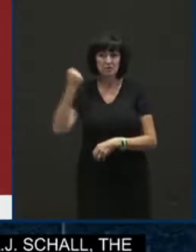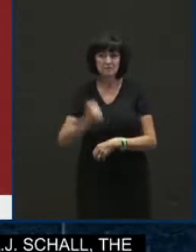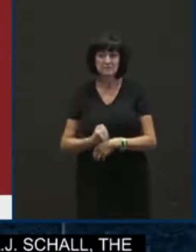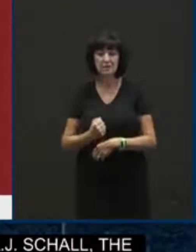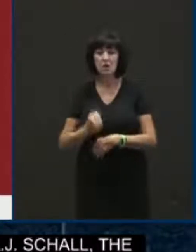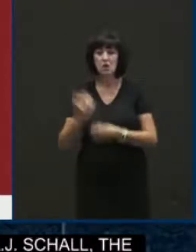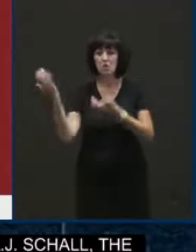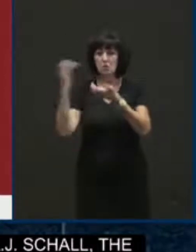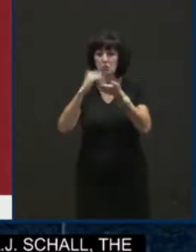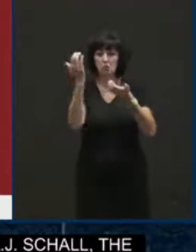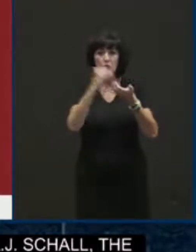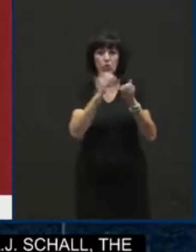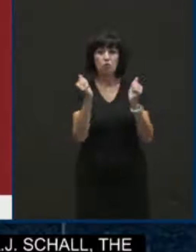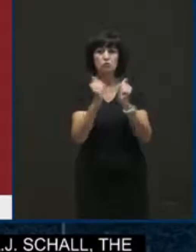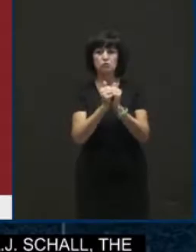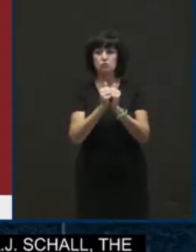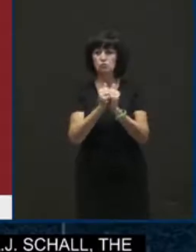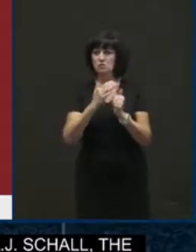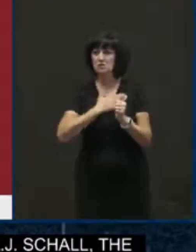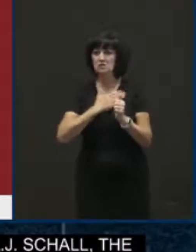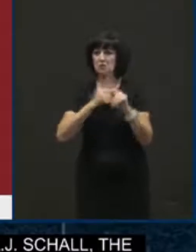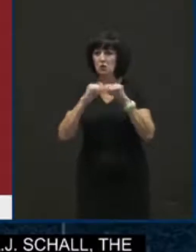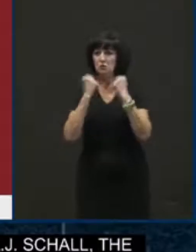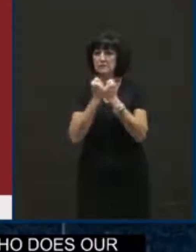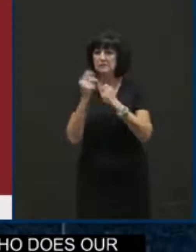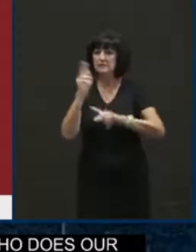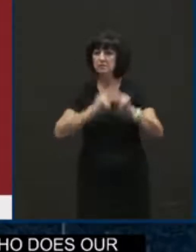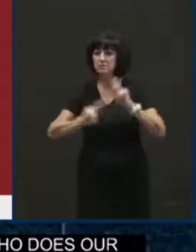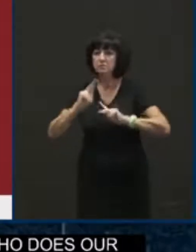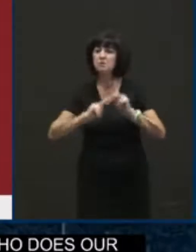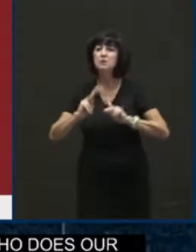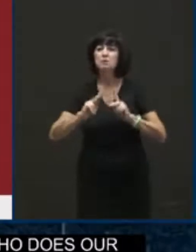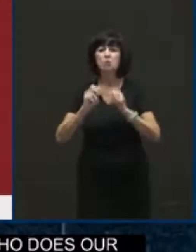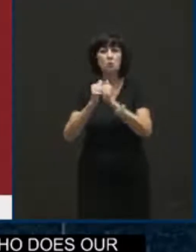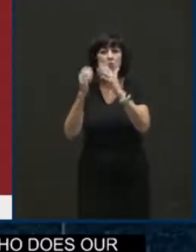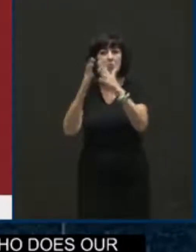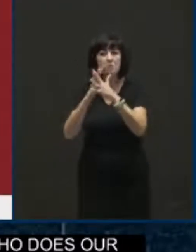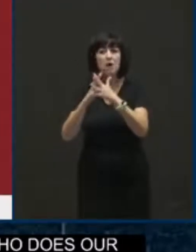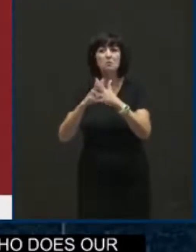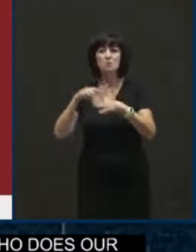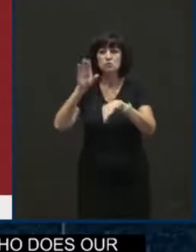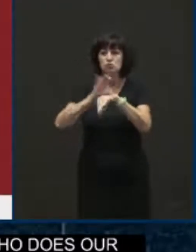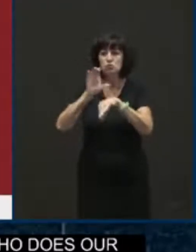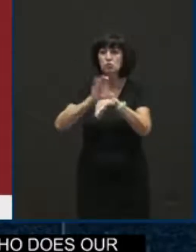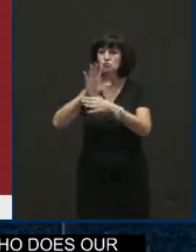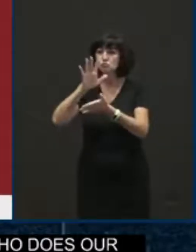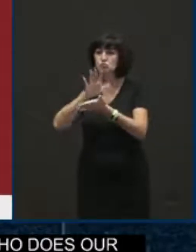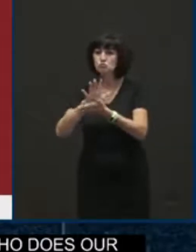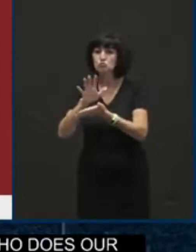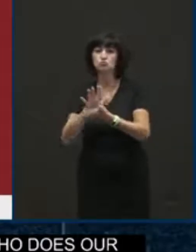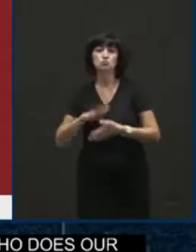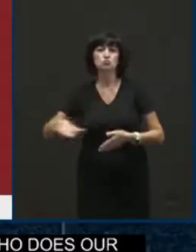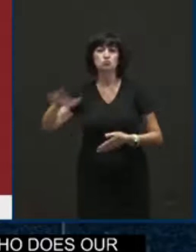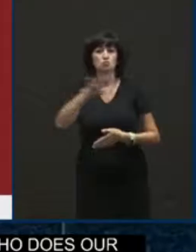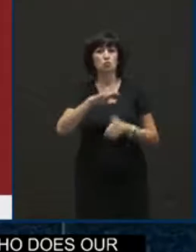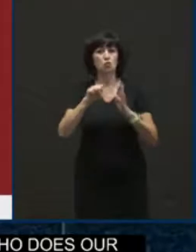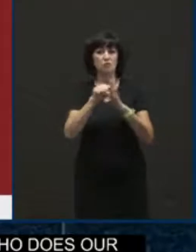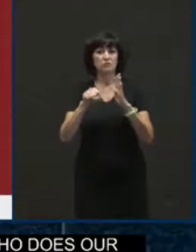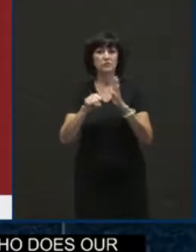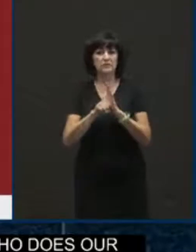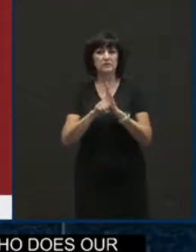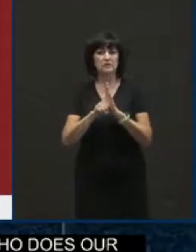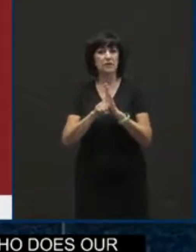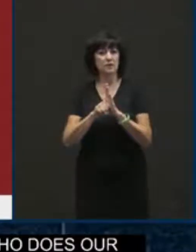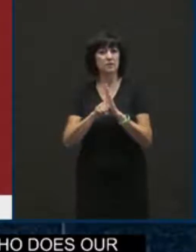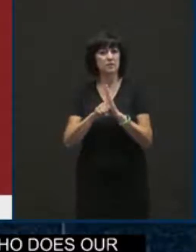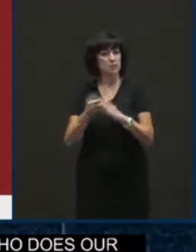Newcastle County and pop-up sites in churches and community centers and schools across our state. We've had significant